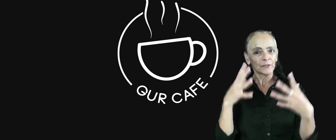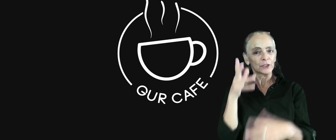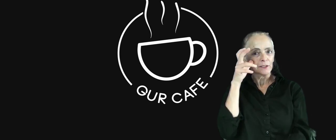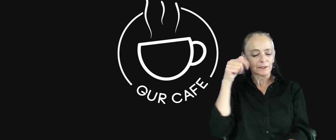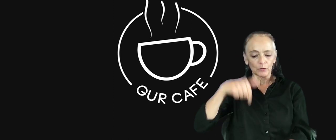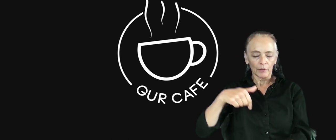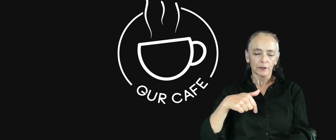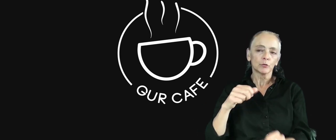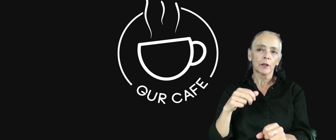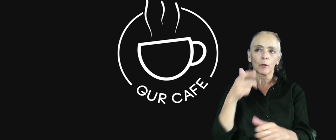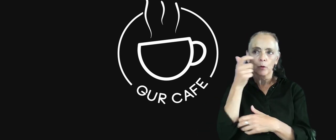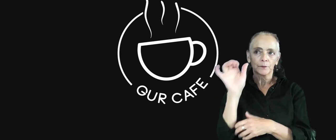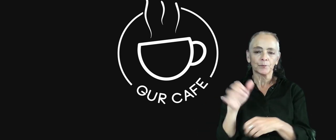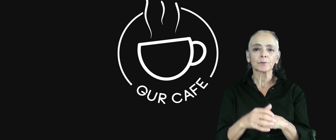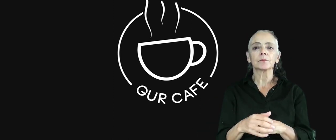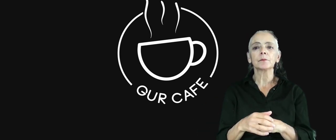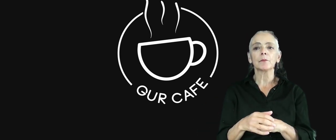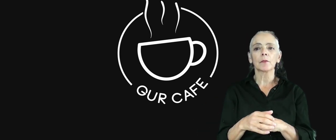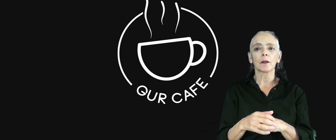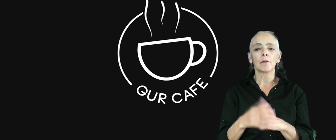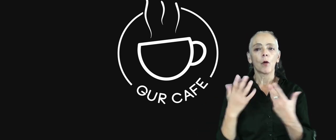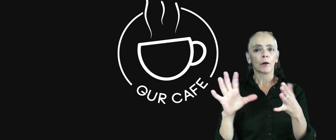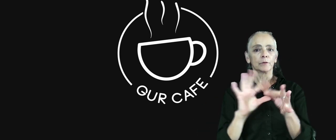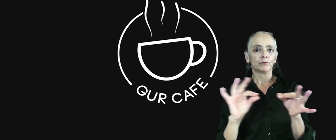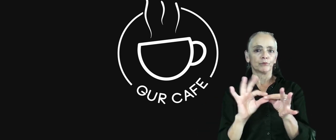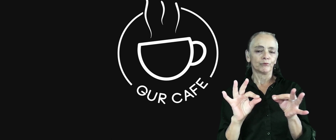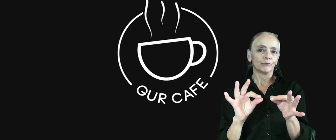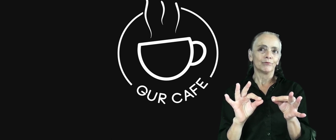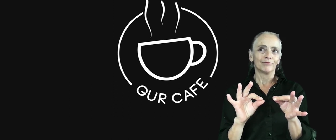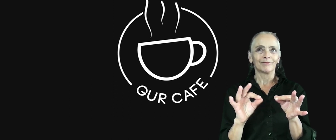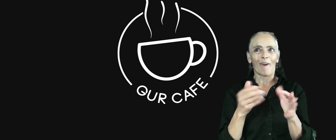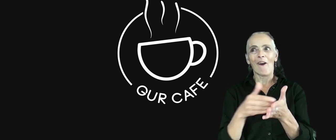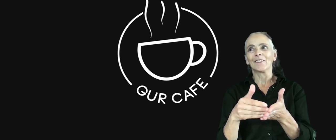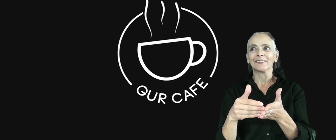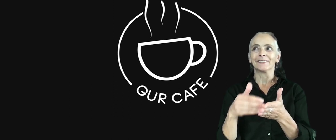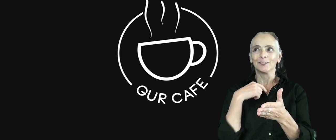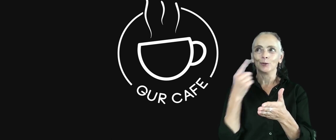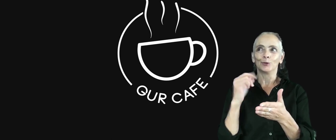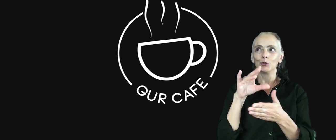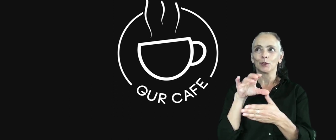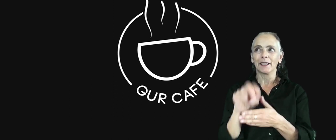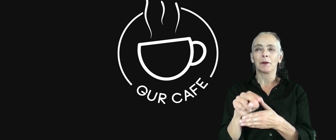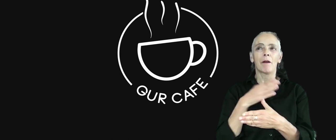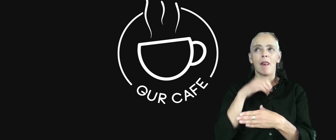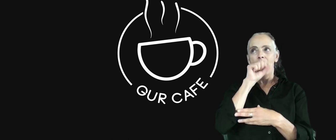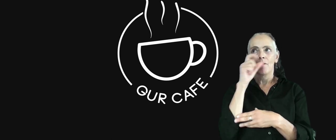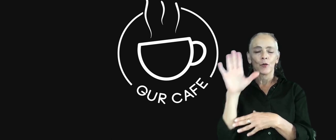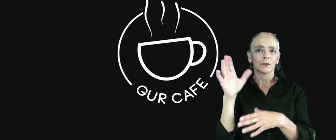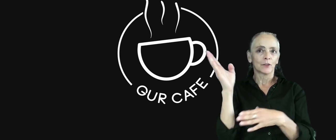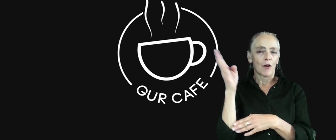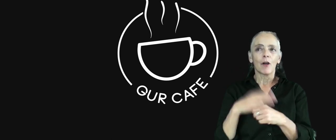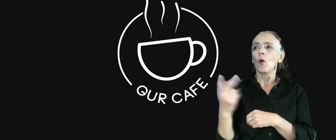to this. So I think I've expressed multiple times to Julien my love for this talk. We